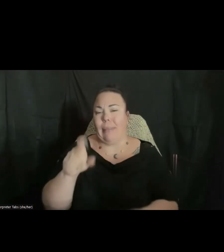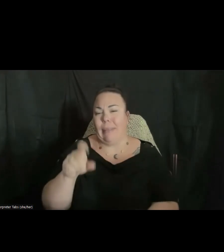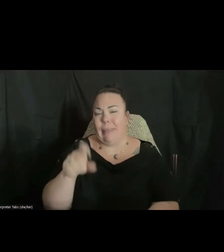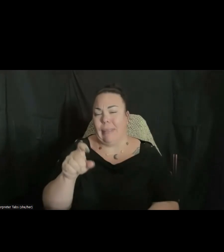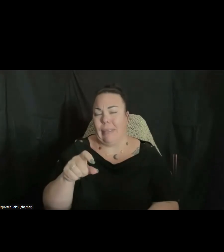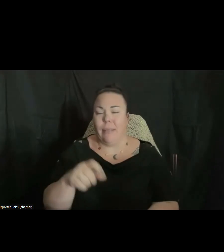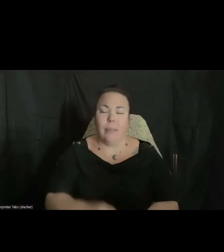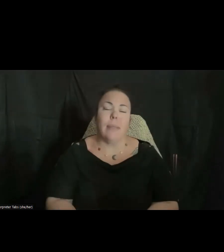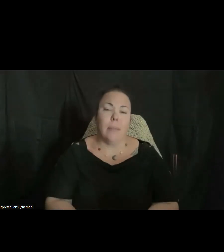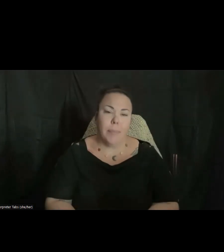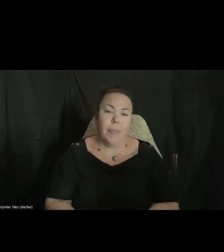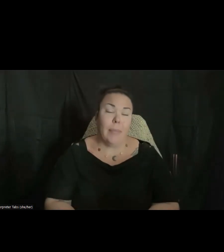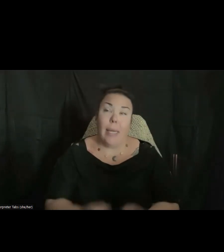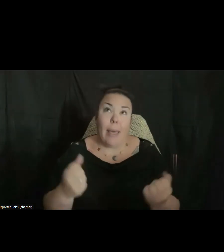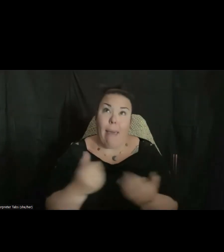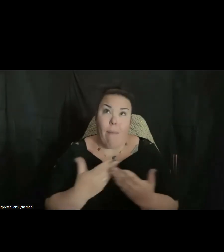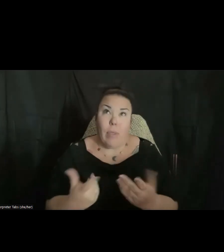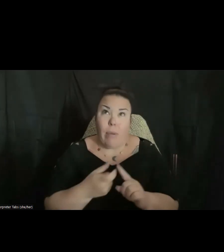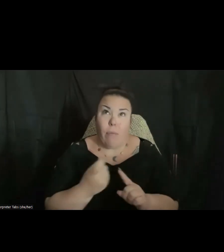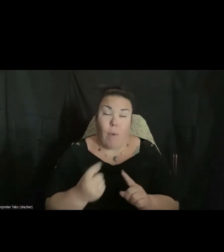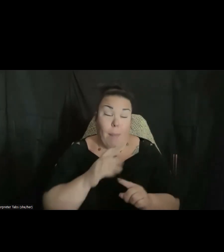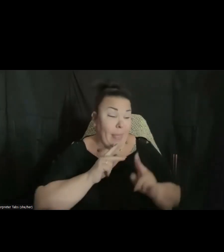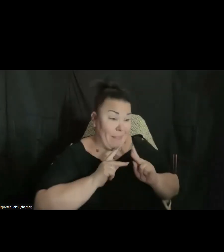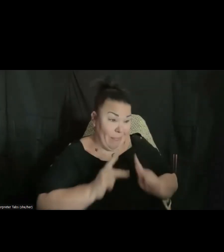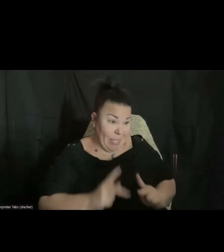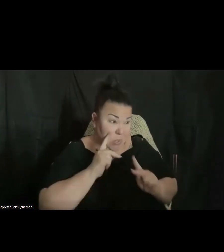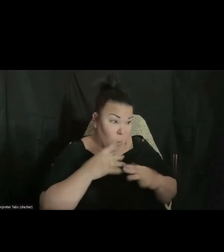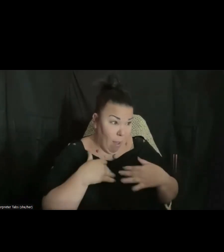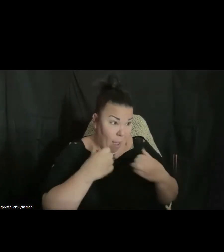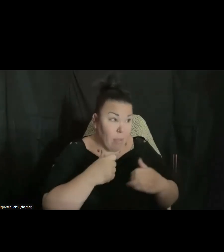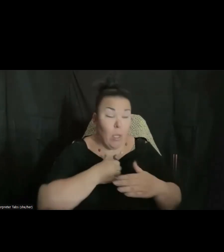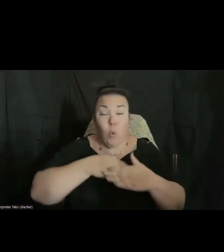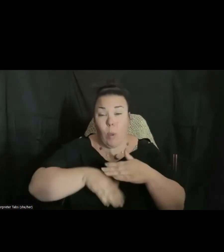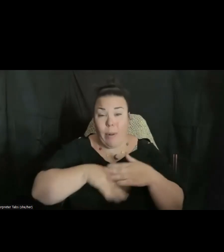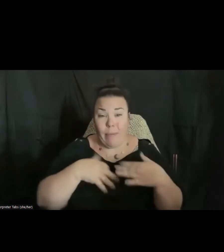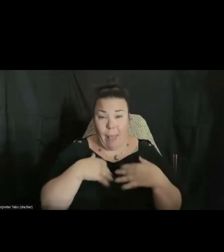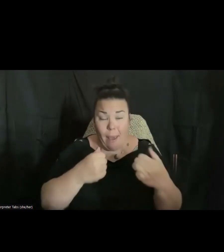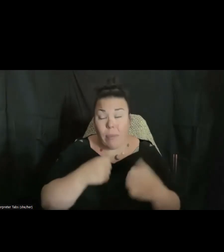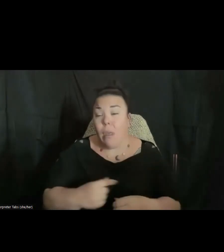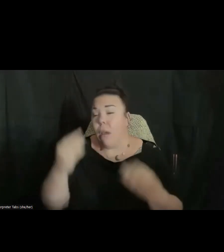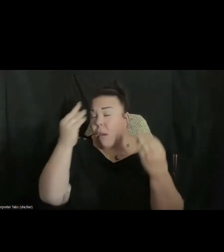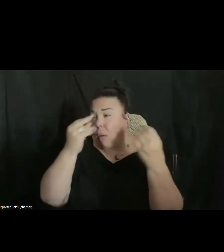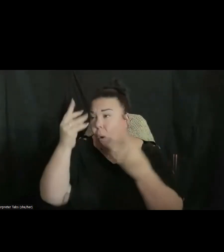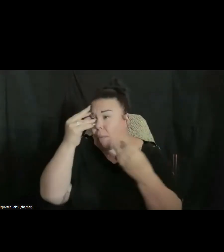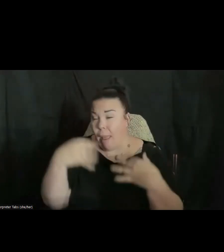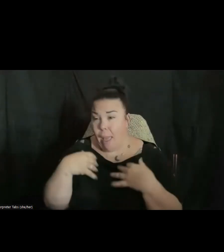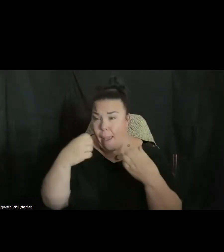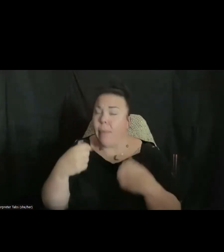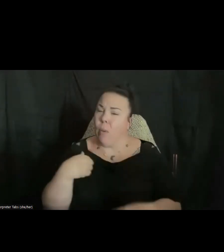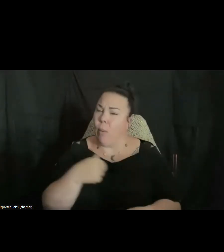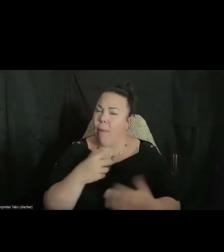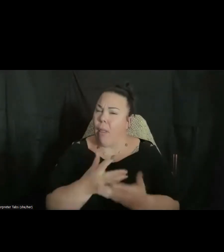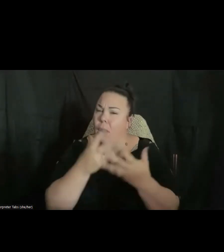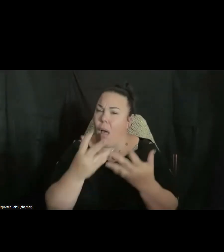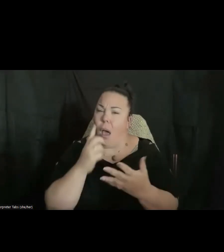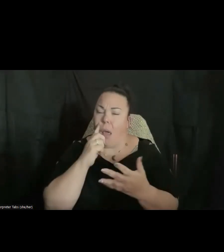survivor, everything from their physical health, their reproductive health, their cognitive health. We do a lot of work around